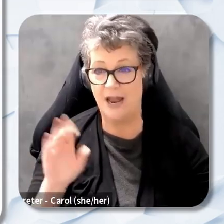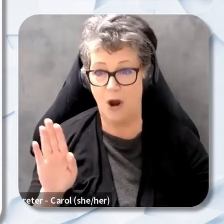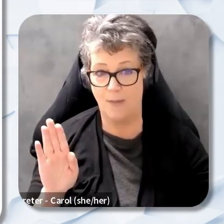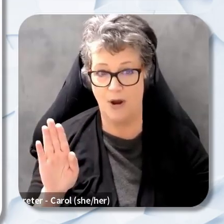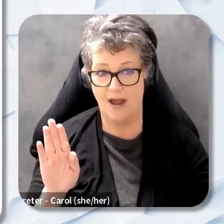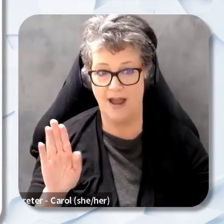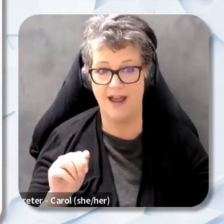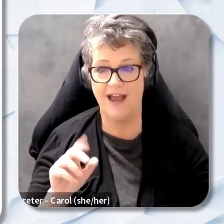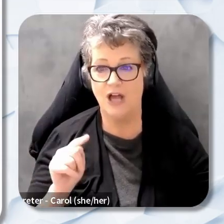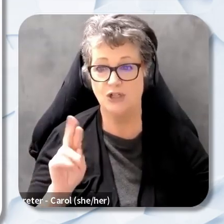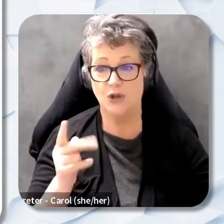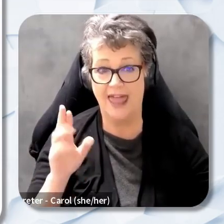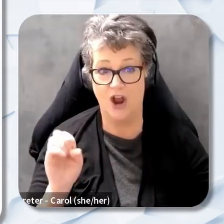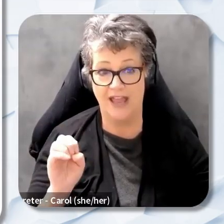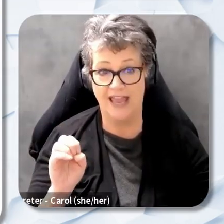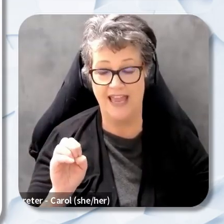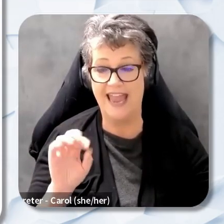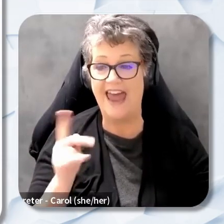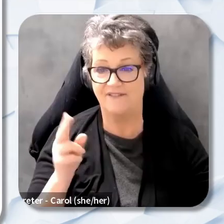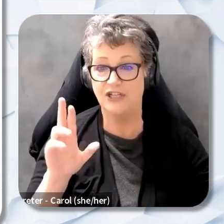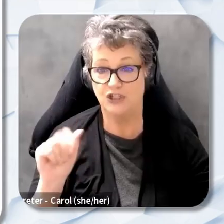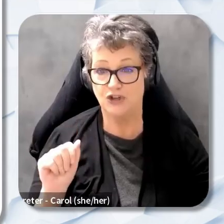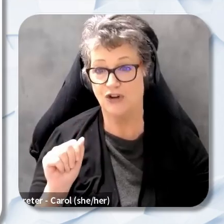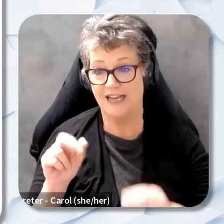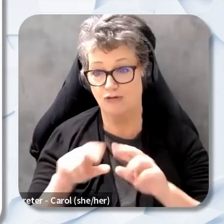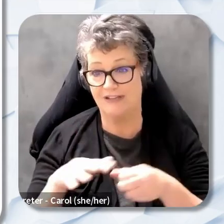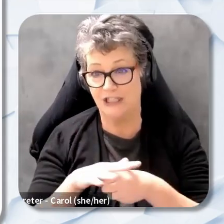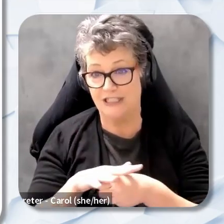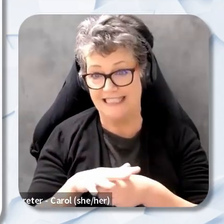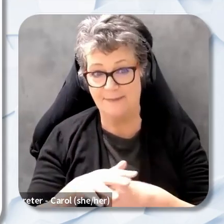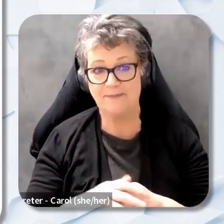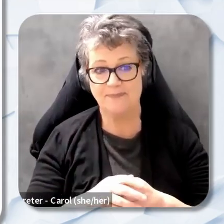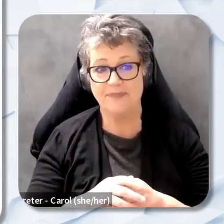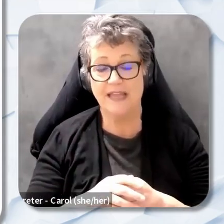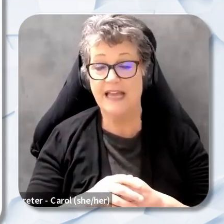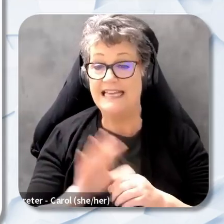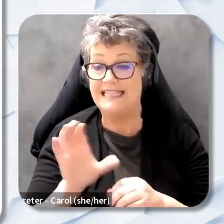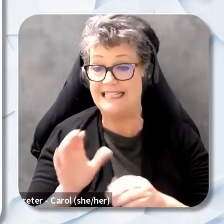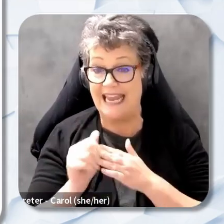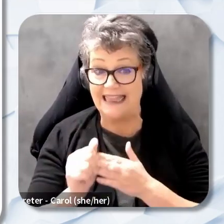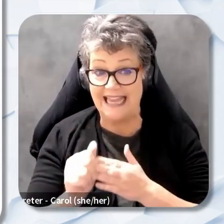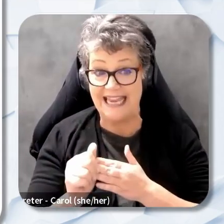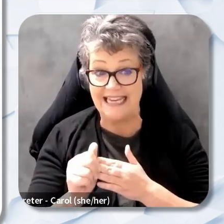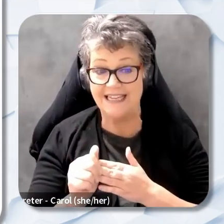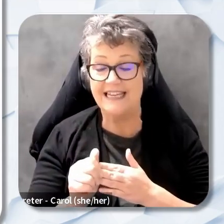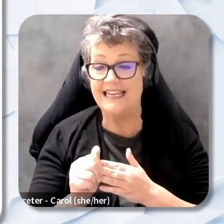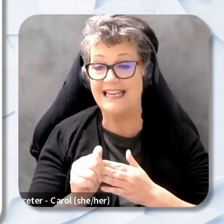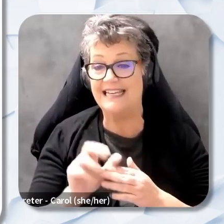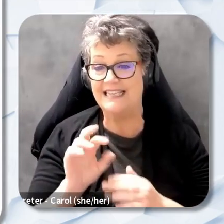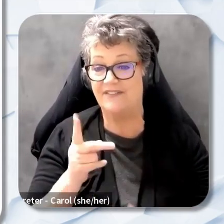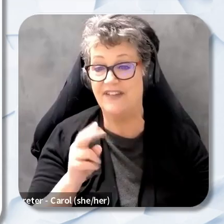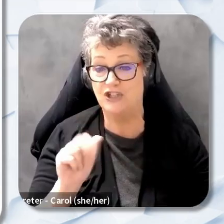Barbara, Tulare, and Ventura region. Region C lead is Ventura County Office